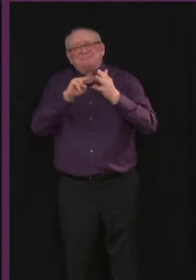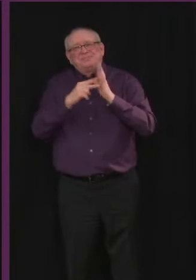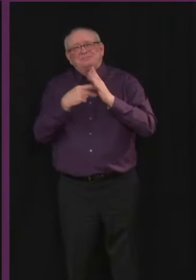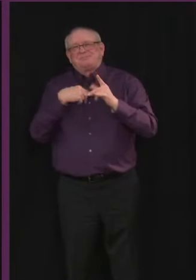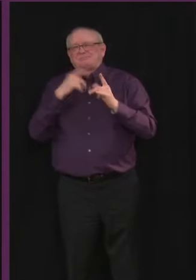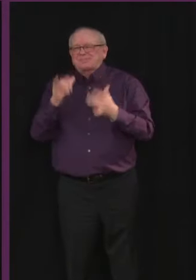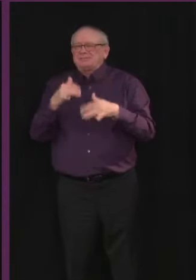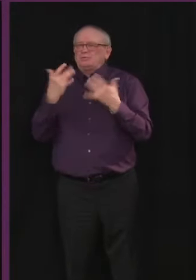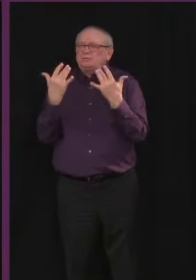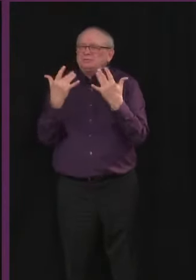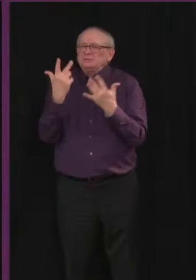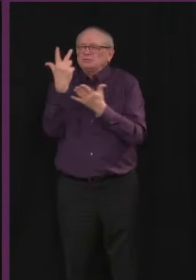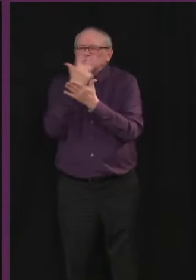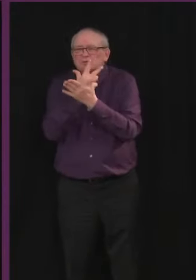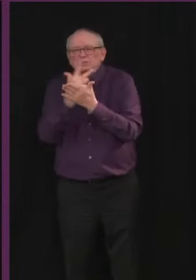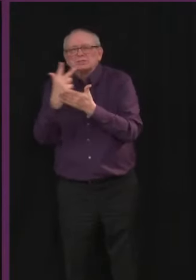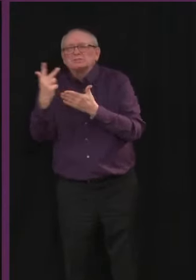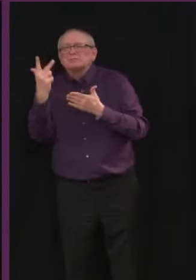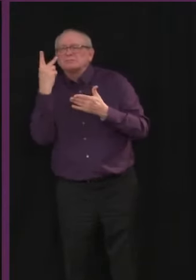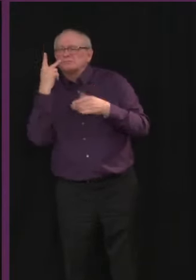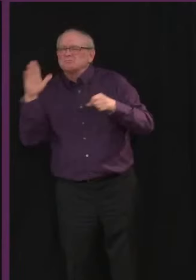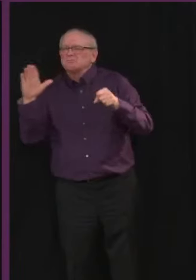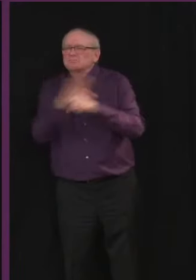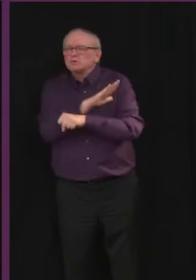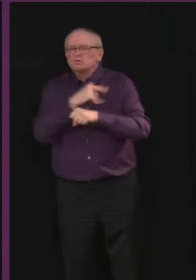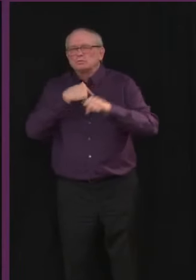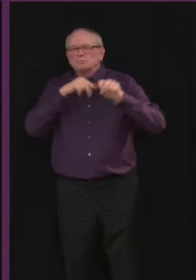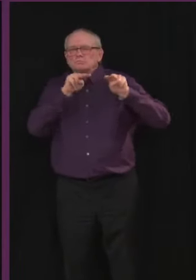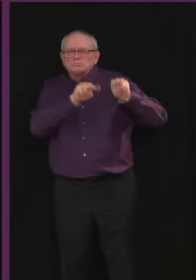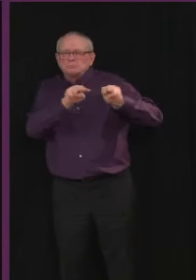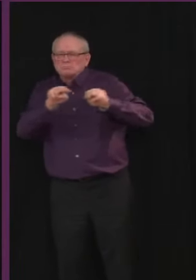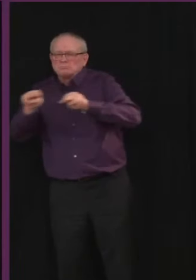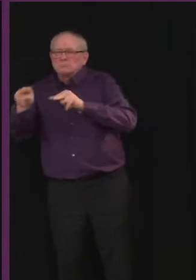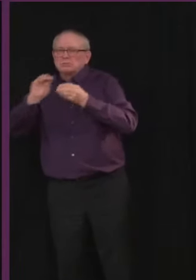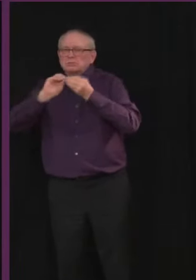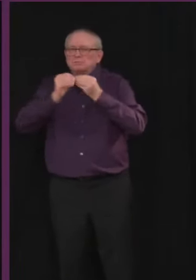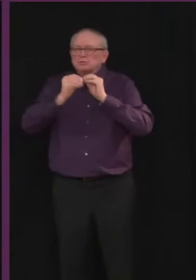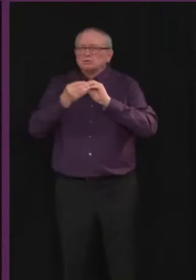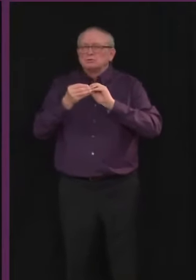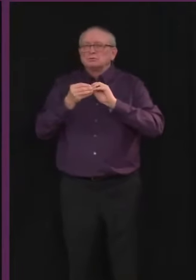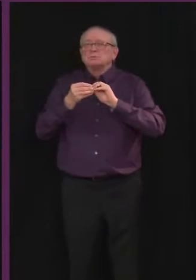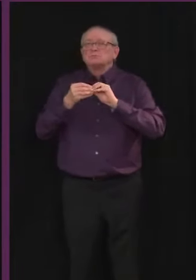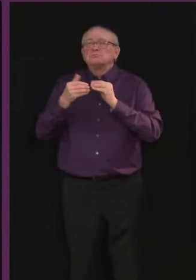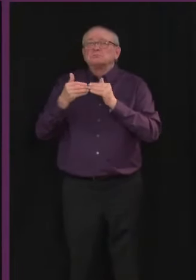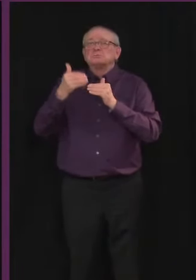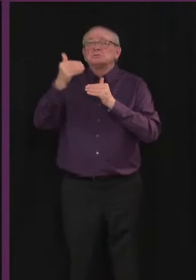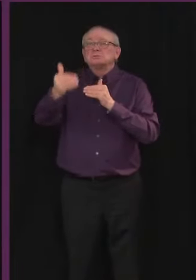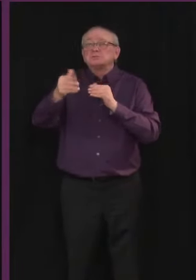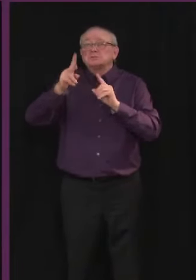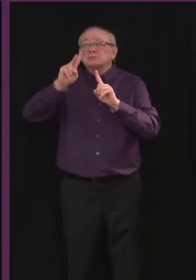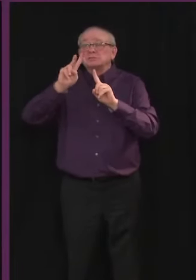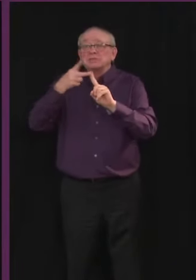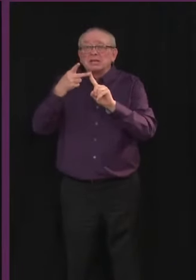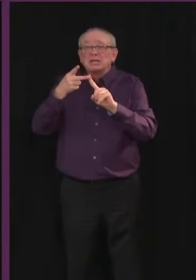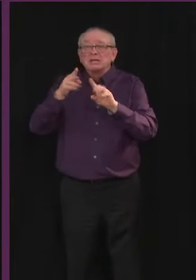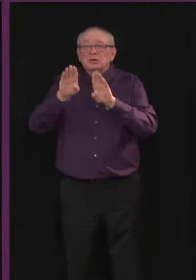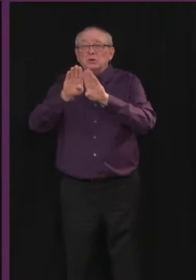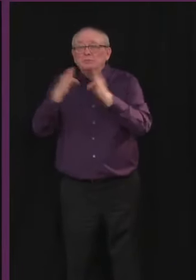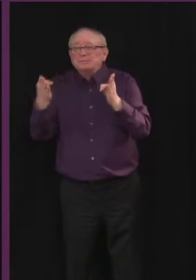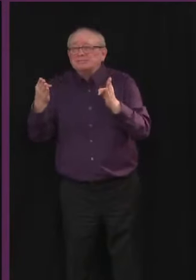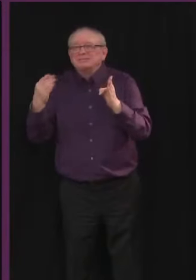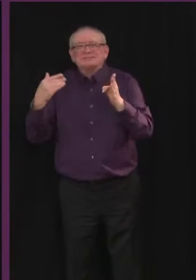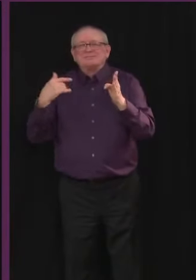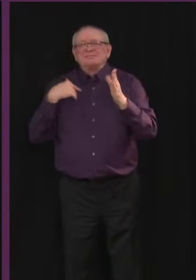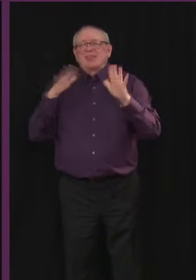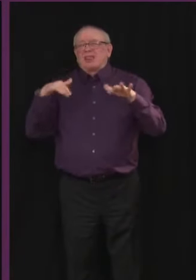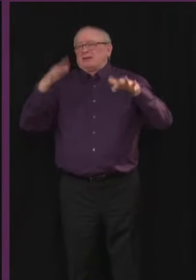forward. No decisions on moving to Step 2 will be made prior to March 1st at the earliest. We